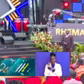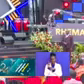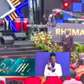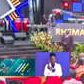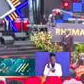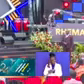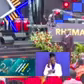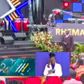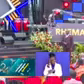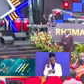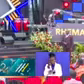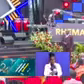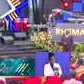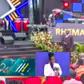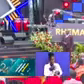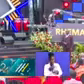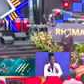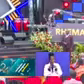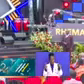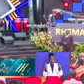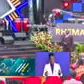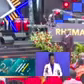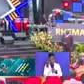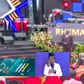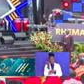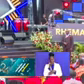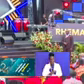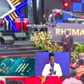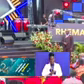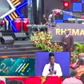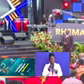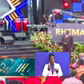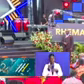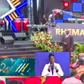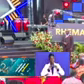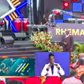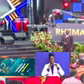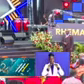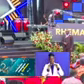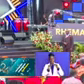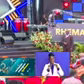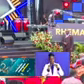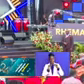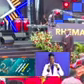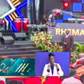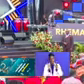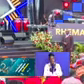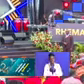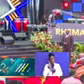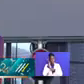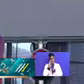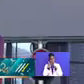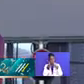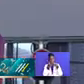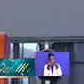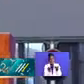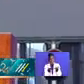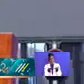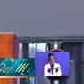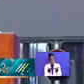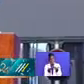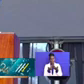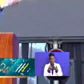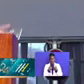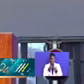rediscovering the power of the altar because I'm going to be teaching from this book and I'm I'm going to be releasing I I I